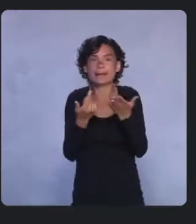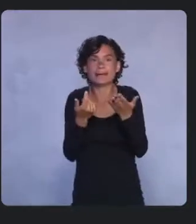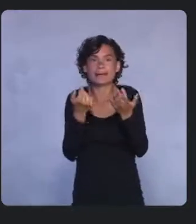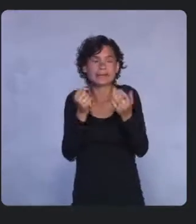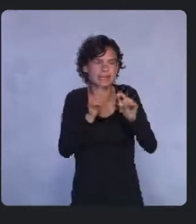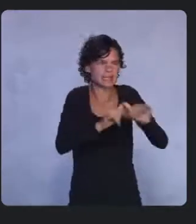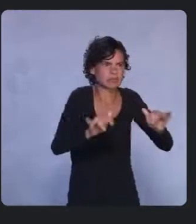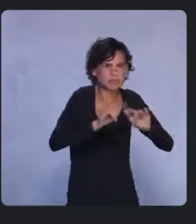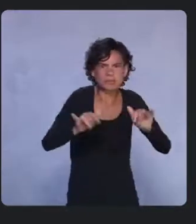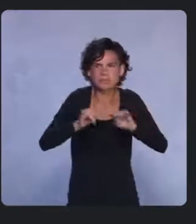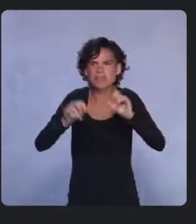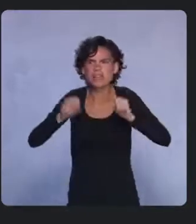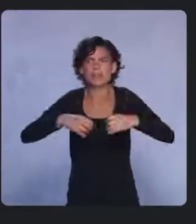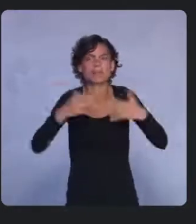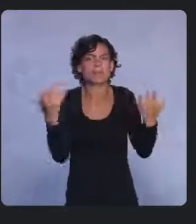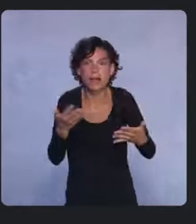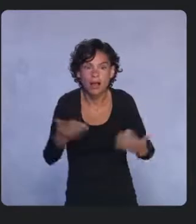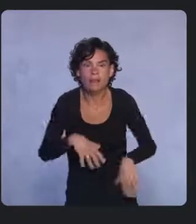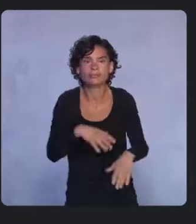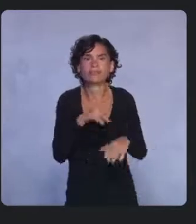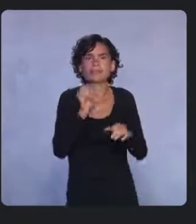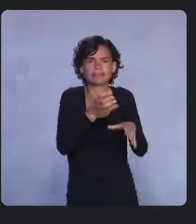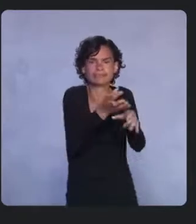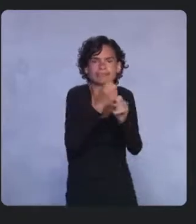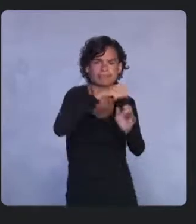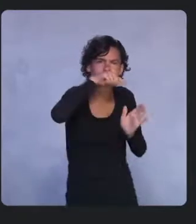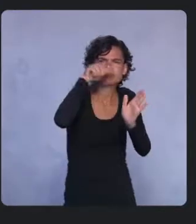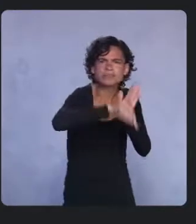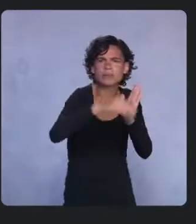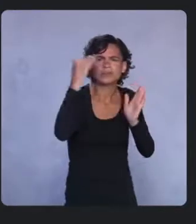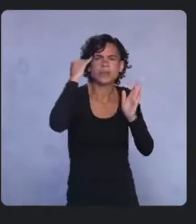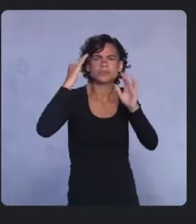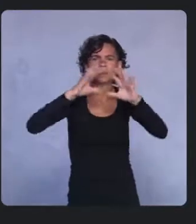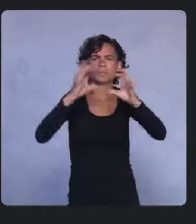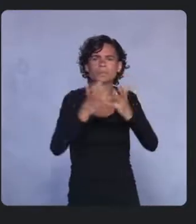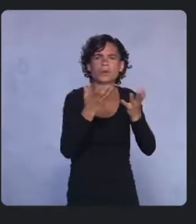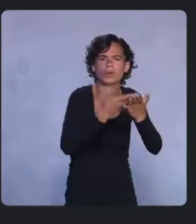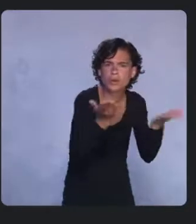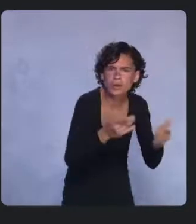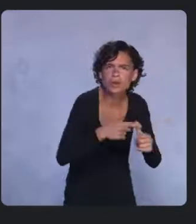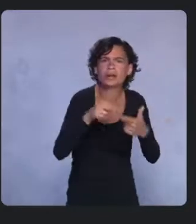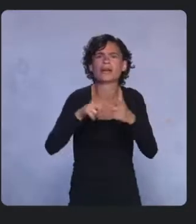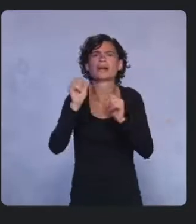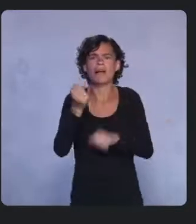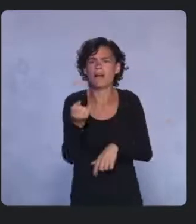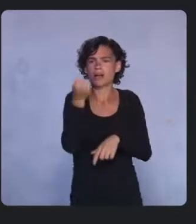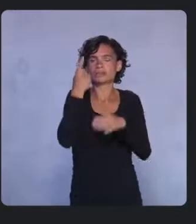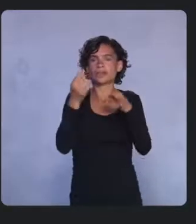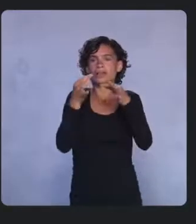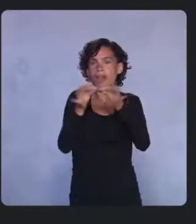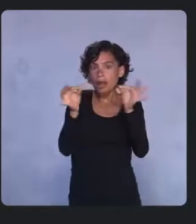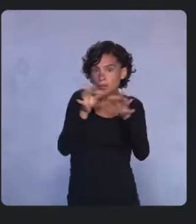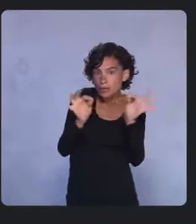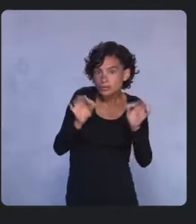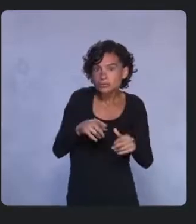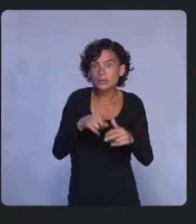time. It can acquire deep knowledge of the world. It can understand language and generate it